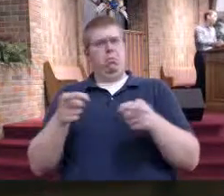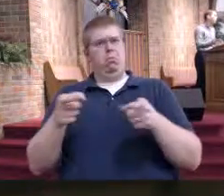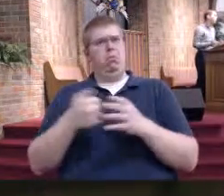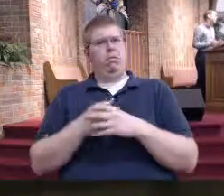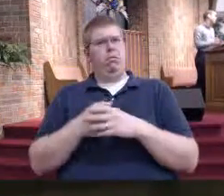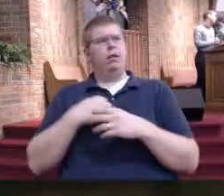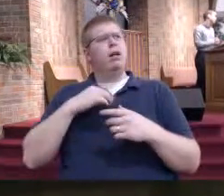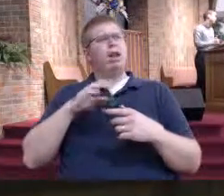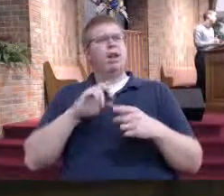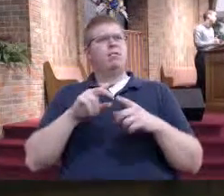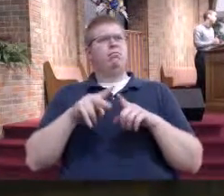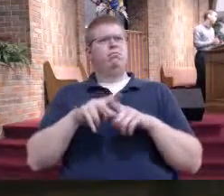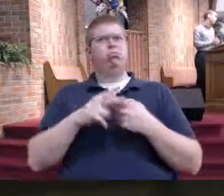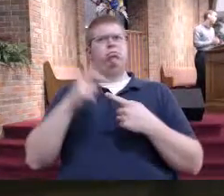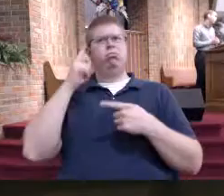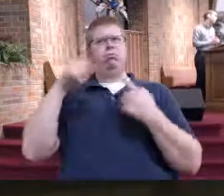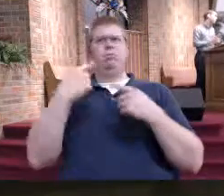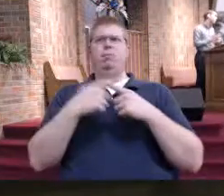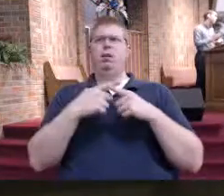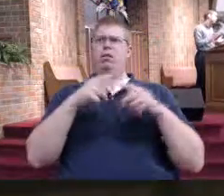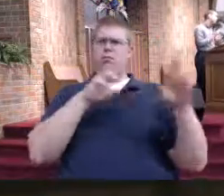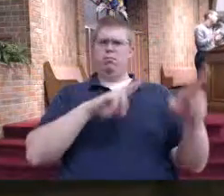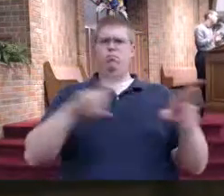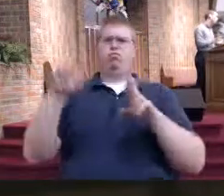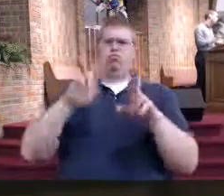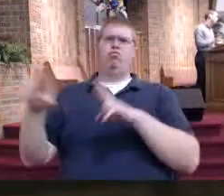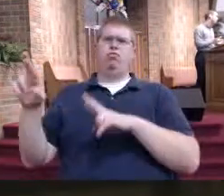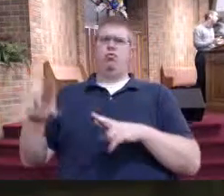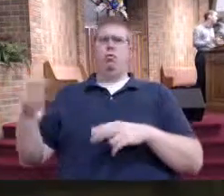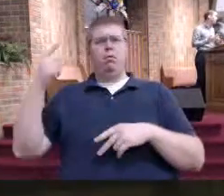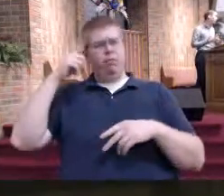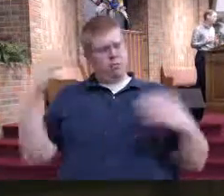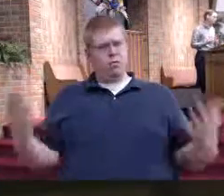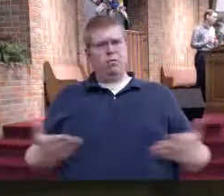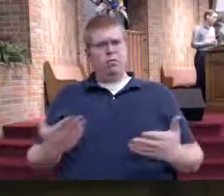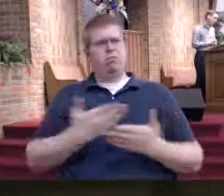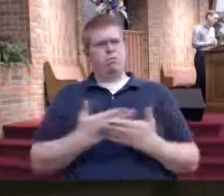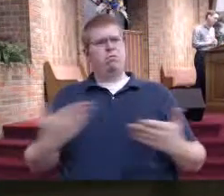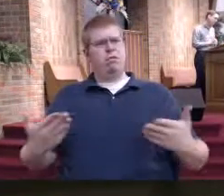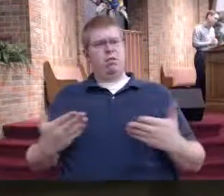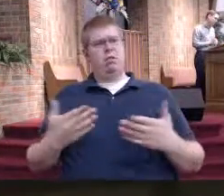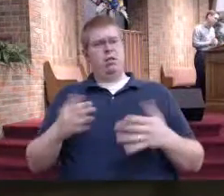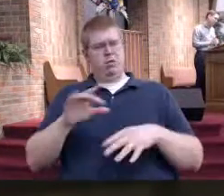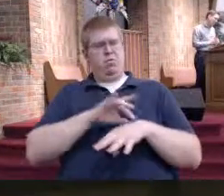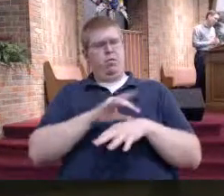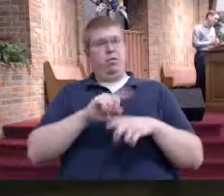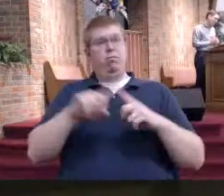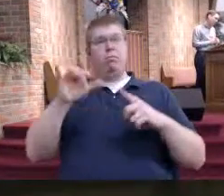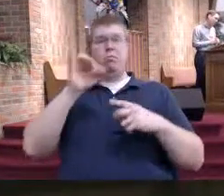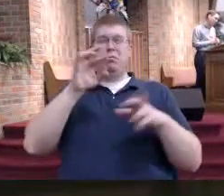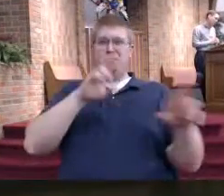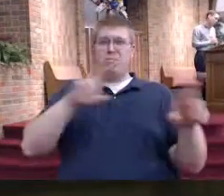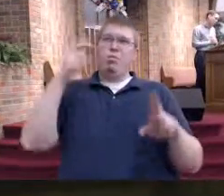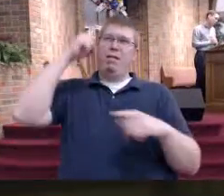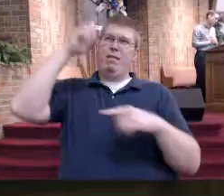about being prepared, not only for earthly things but also heavenly things.